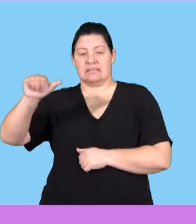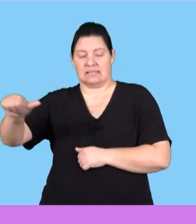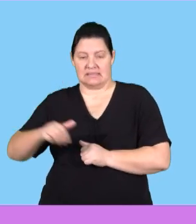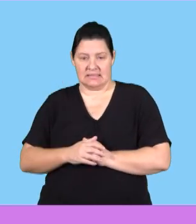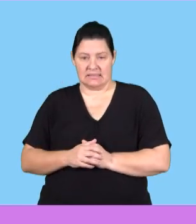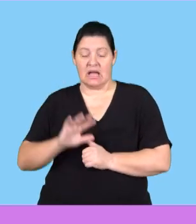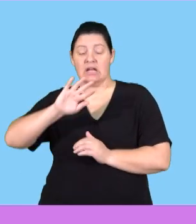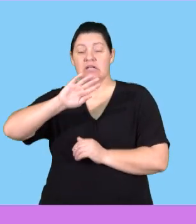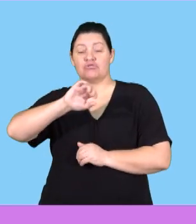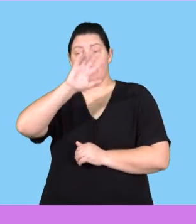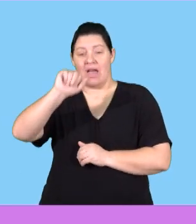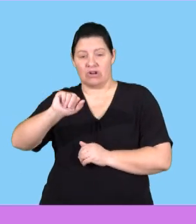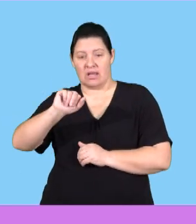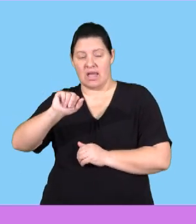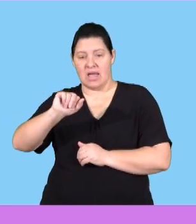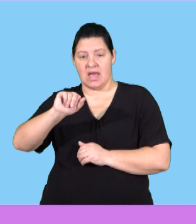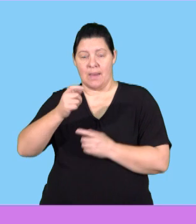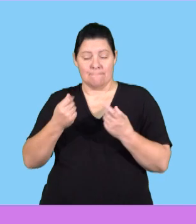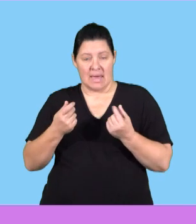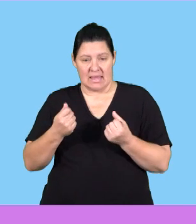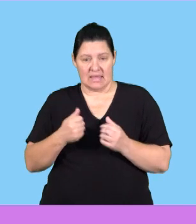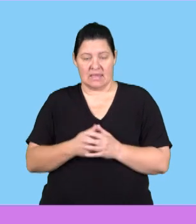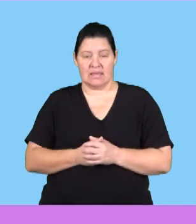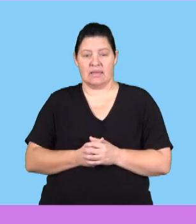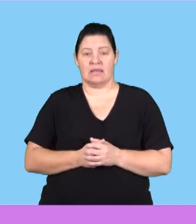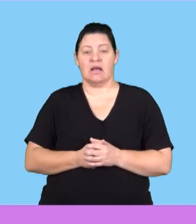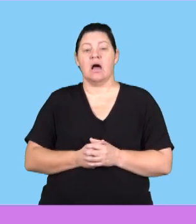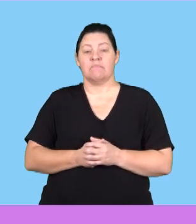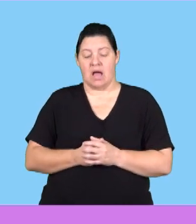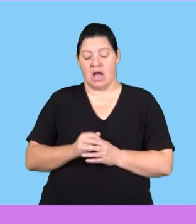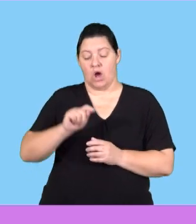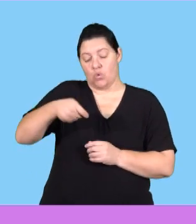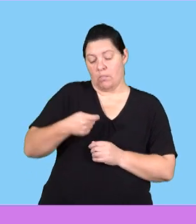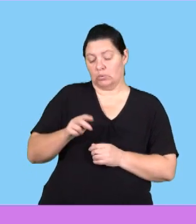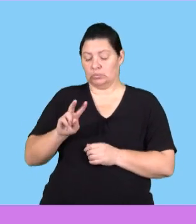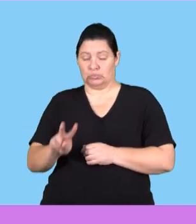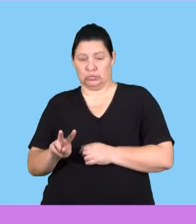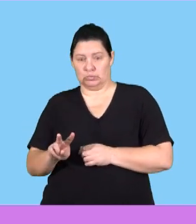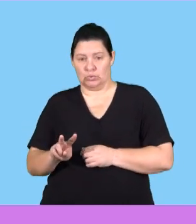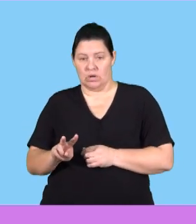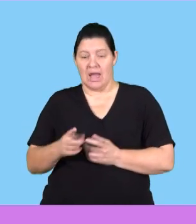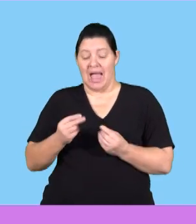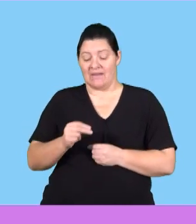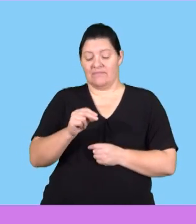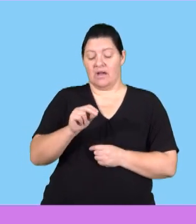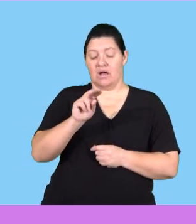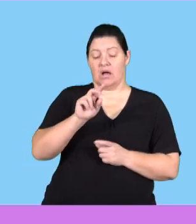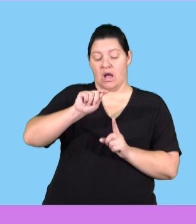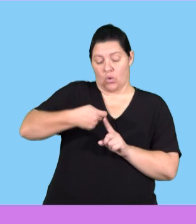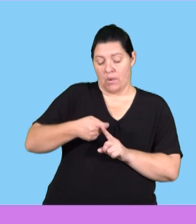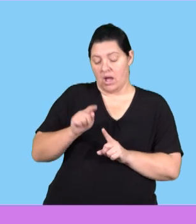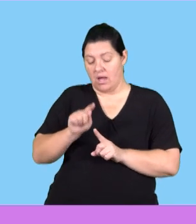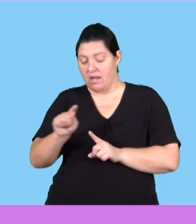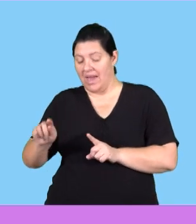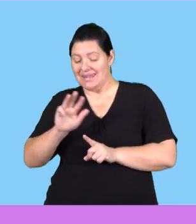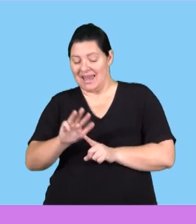67.996 rand, and according to South African currency, we need to round off to 2 decimal places. And I said, once you have 2 values after